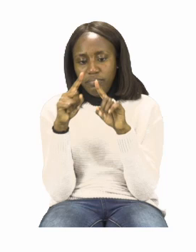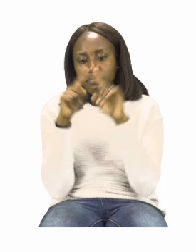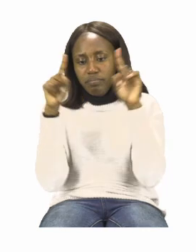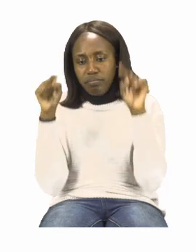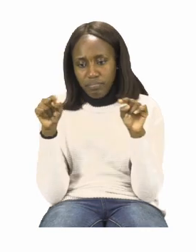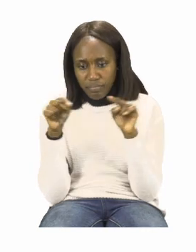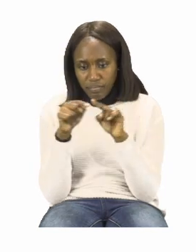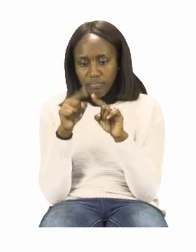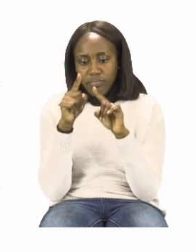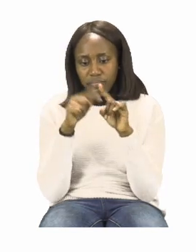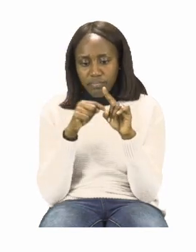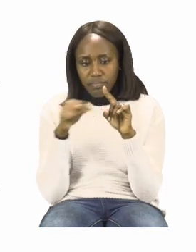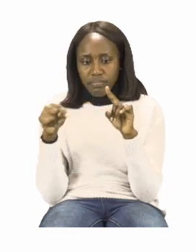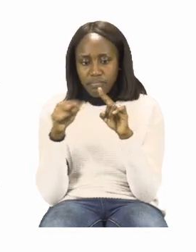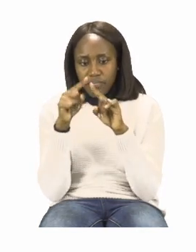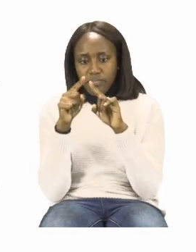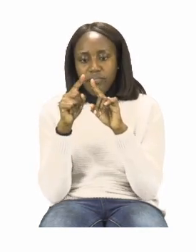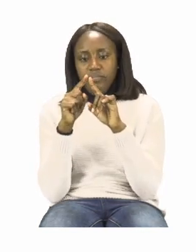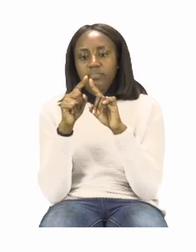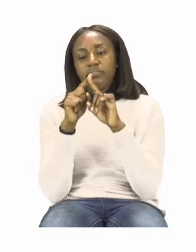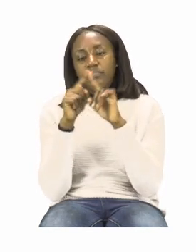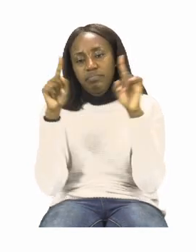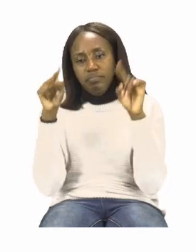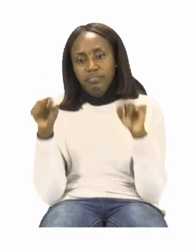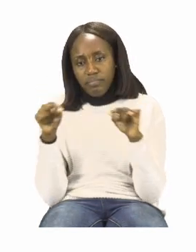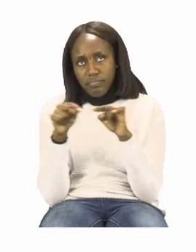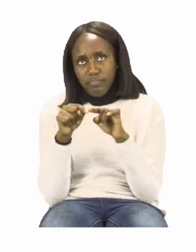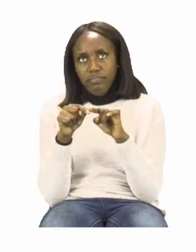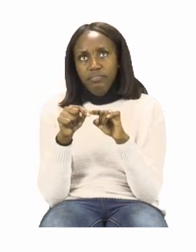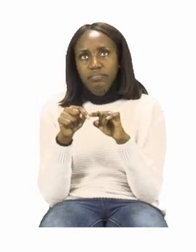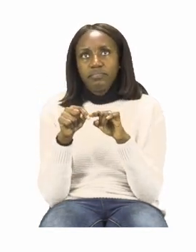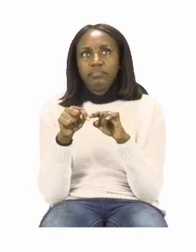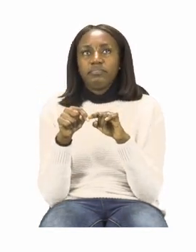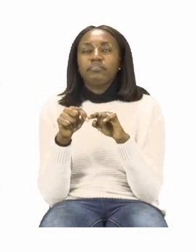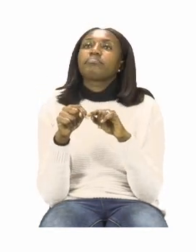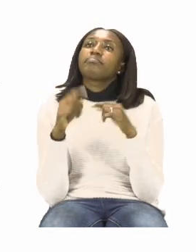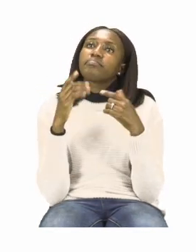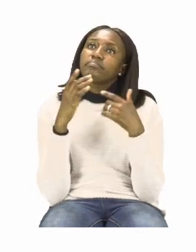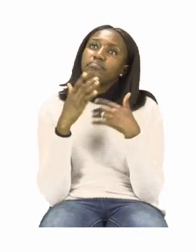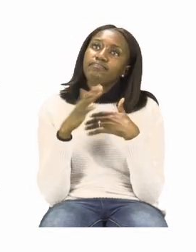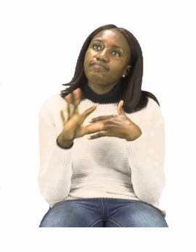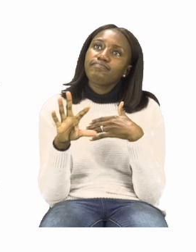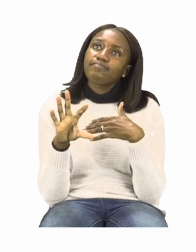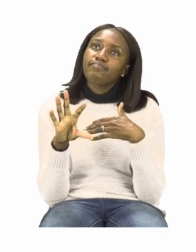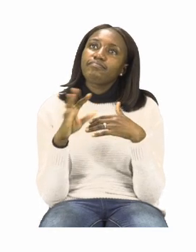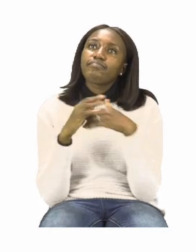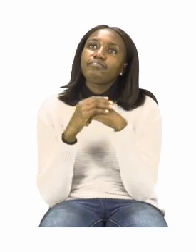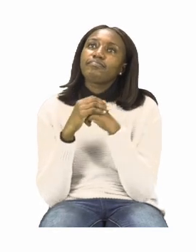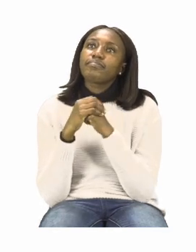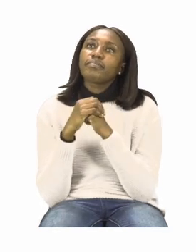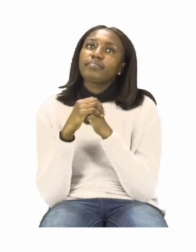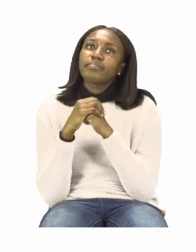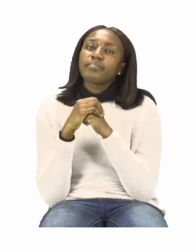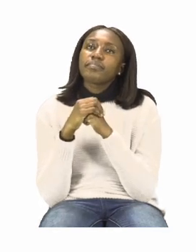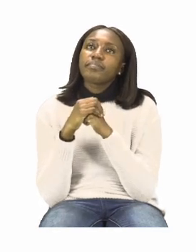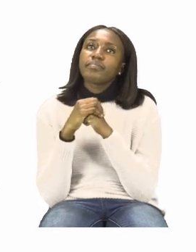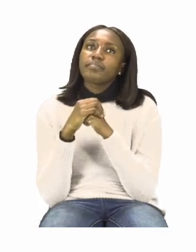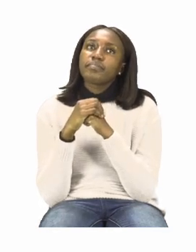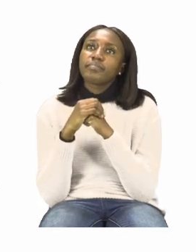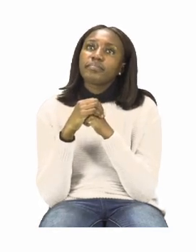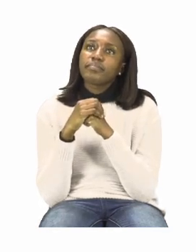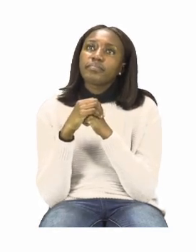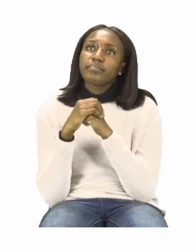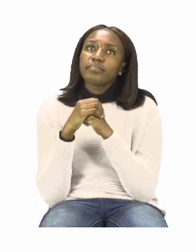square, and lastly, you have to draw another triangle in order